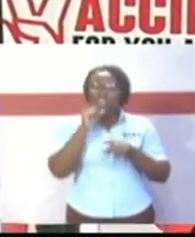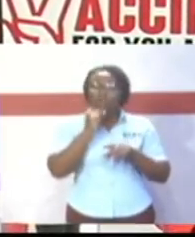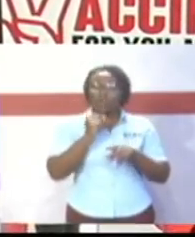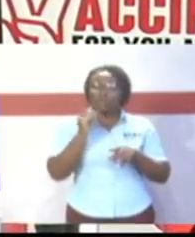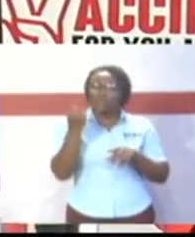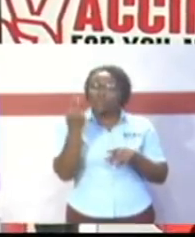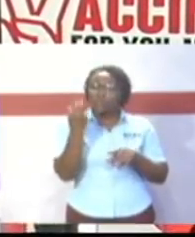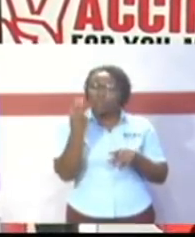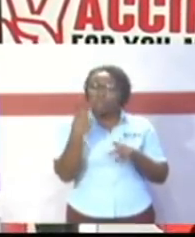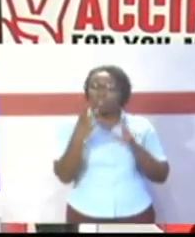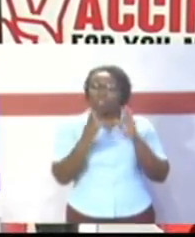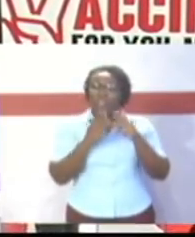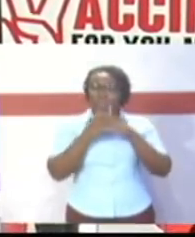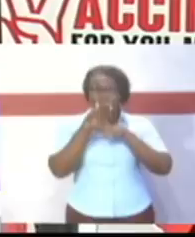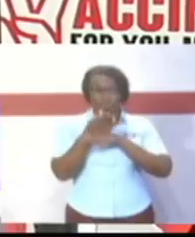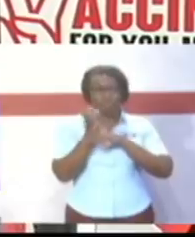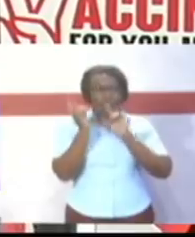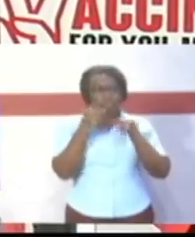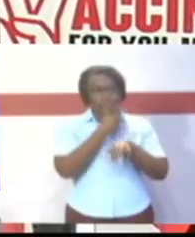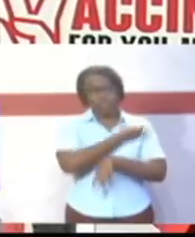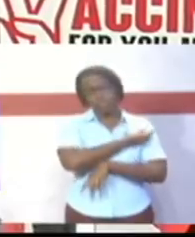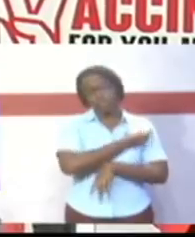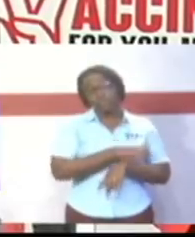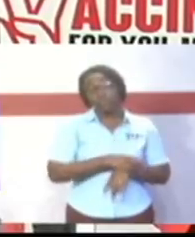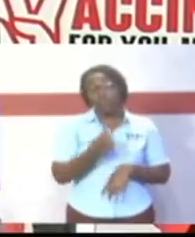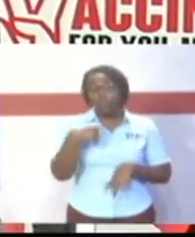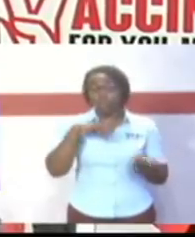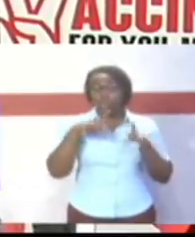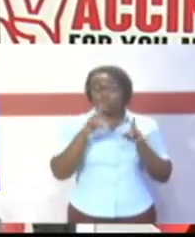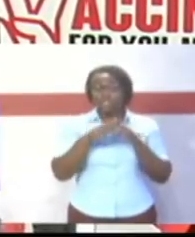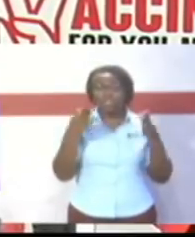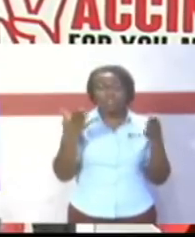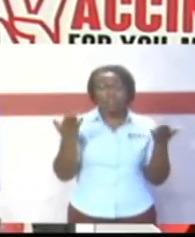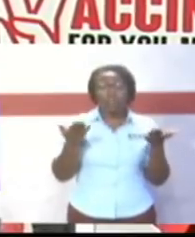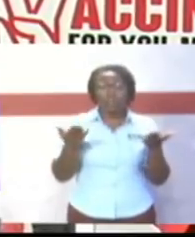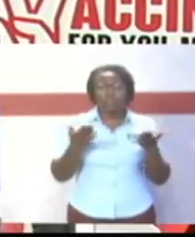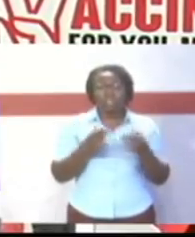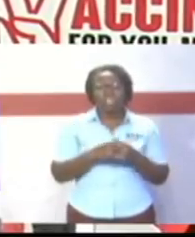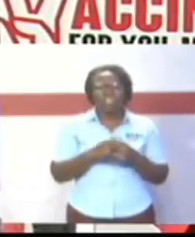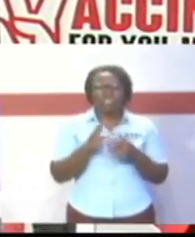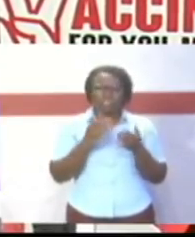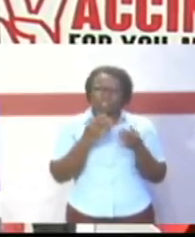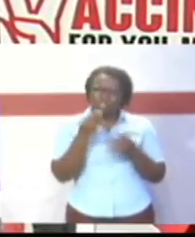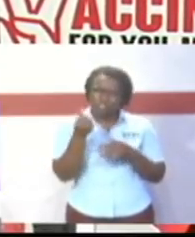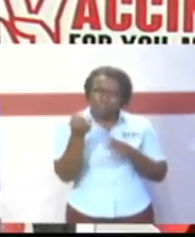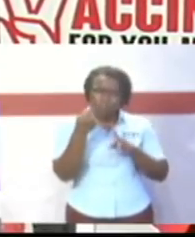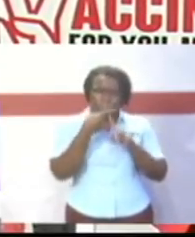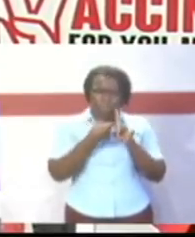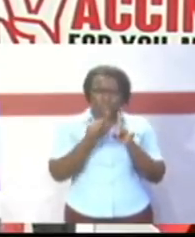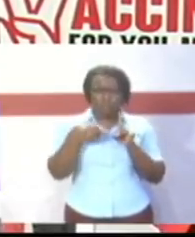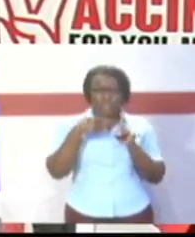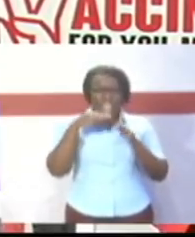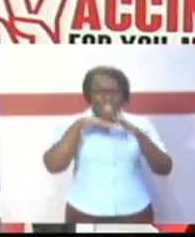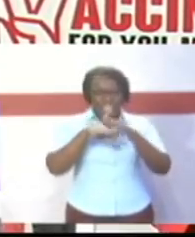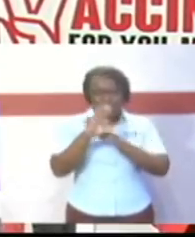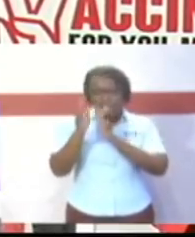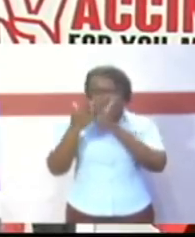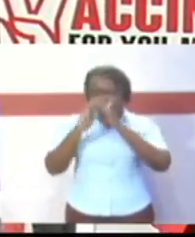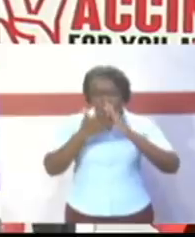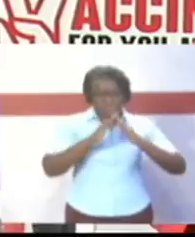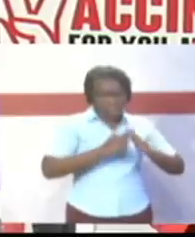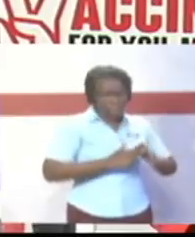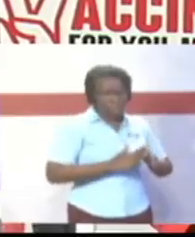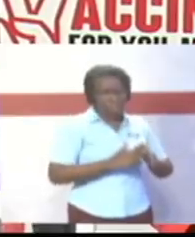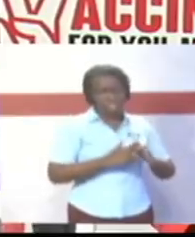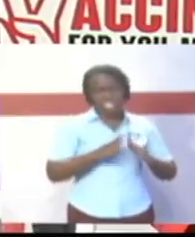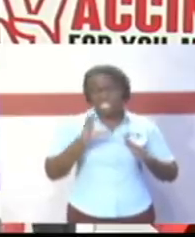are doing differently and have been doing differently for a couple of months now is actually going into communities. ERHA was